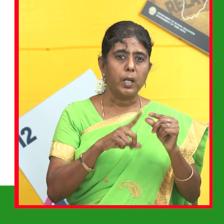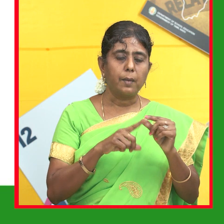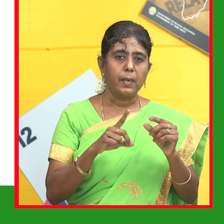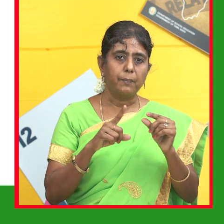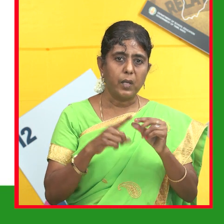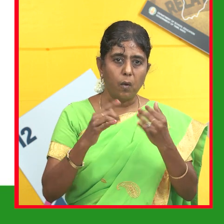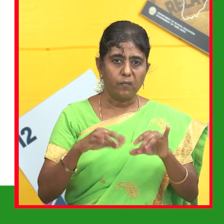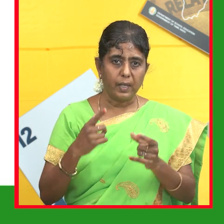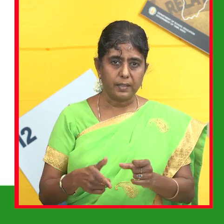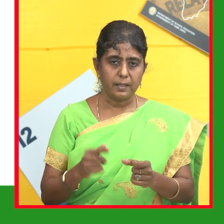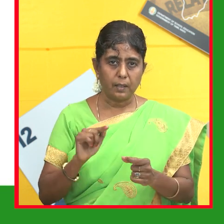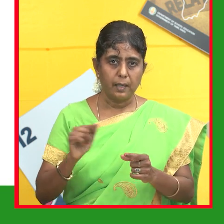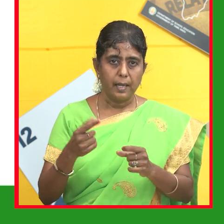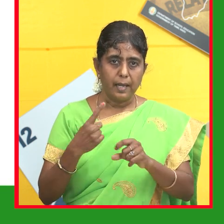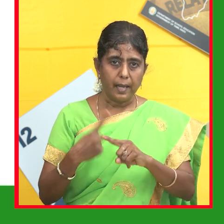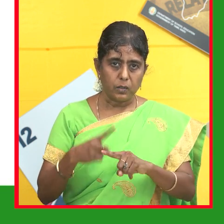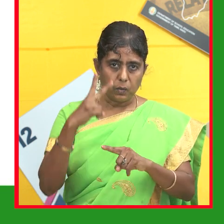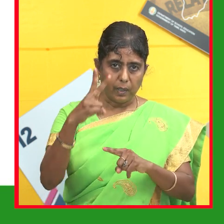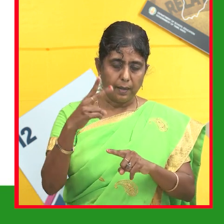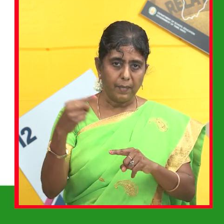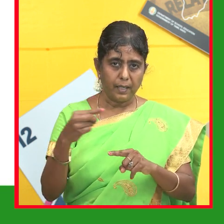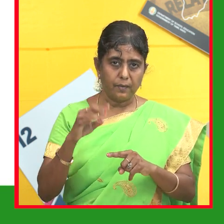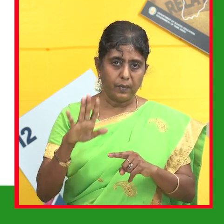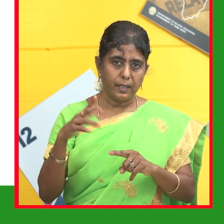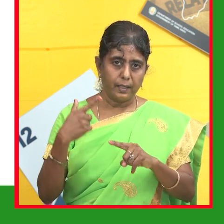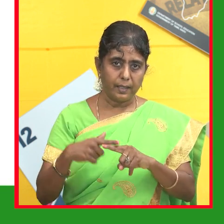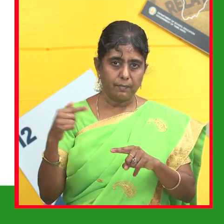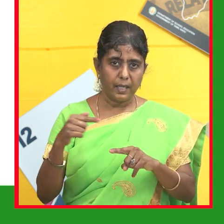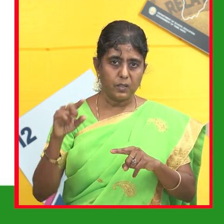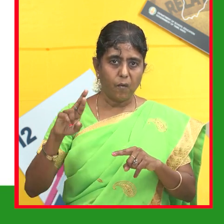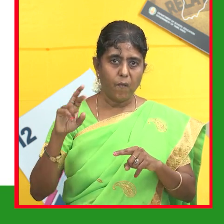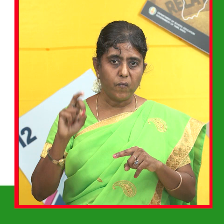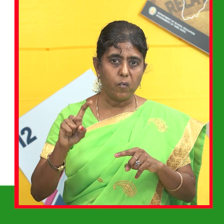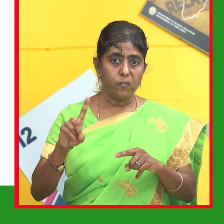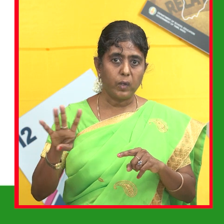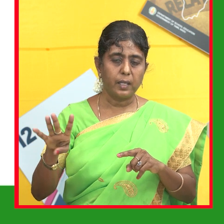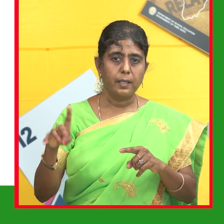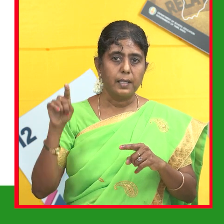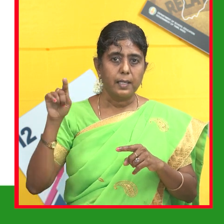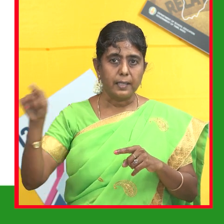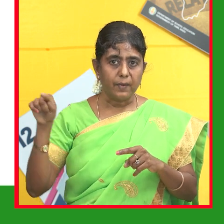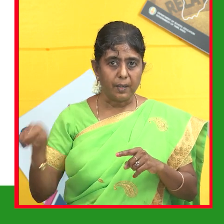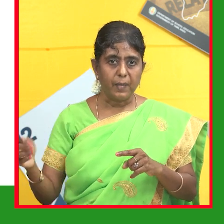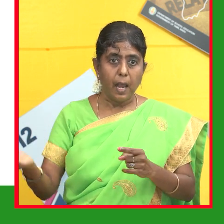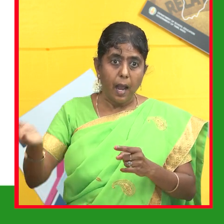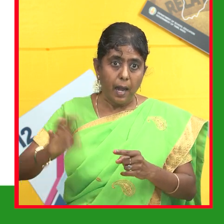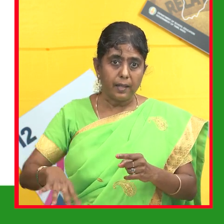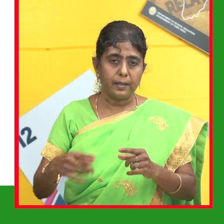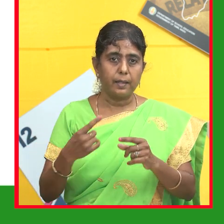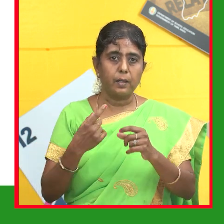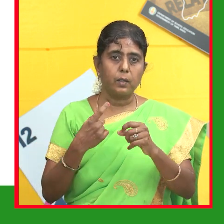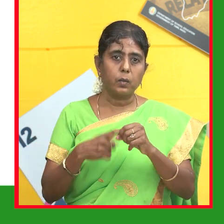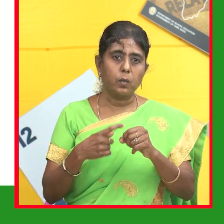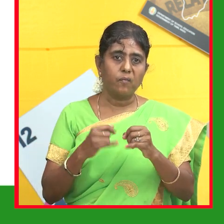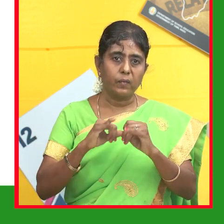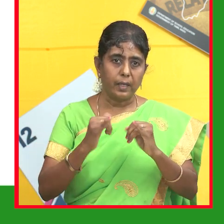polynomial p of x equal to x square minus 5x minus 14 is divided by another polynomial, that